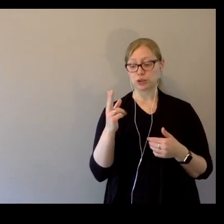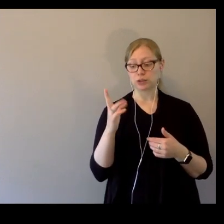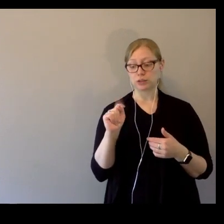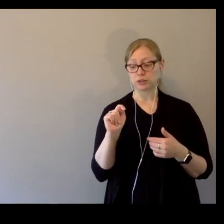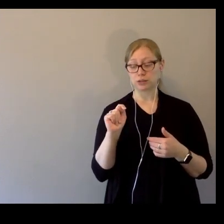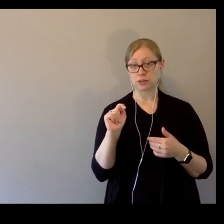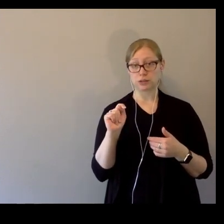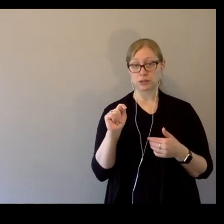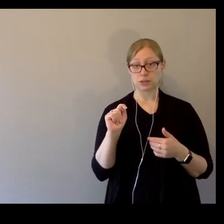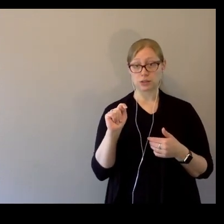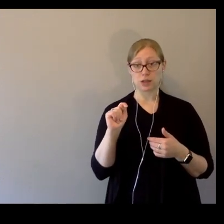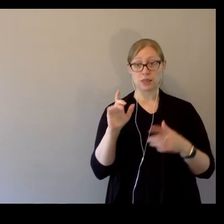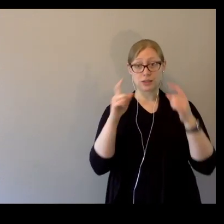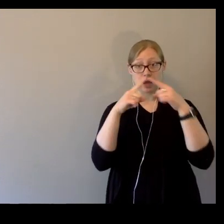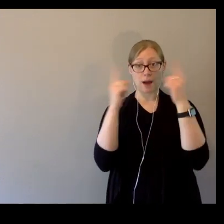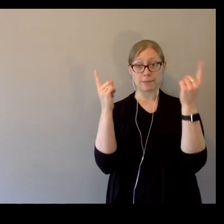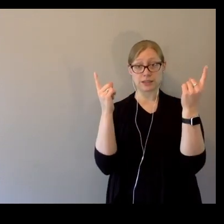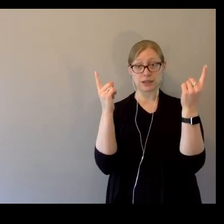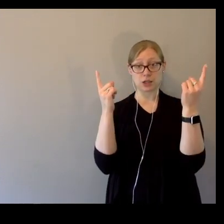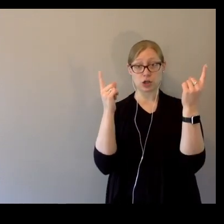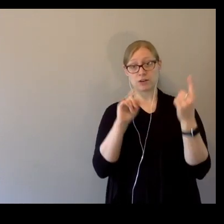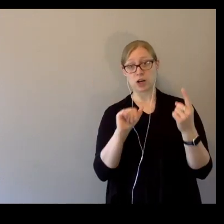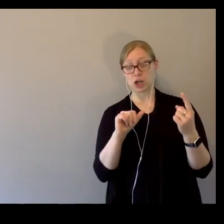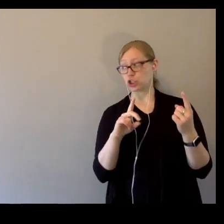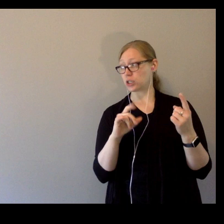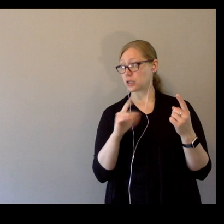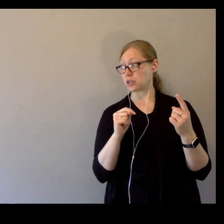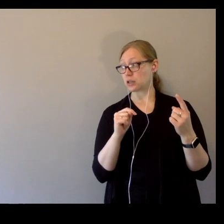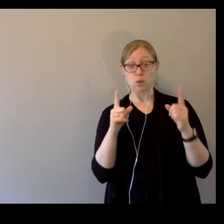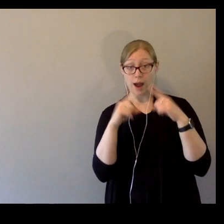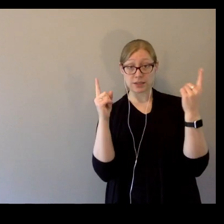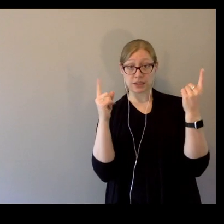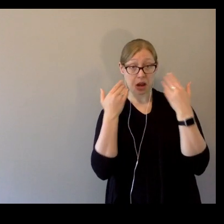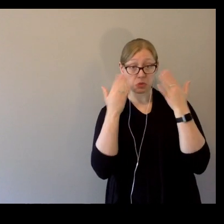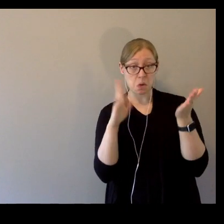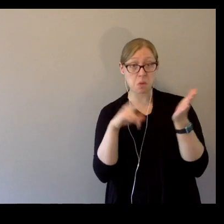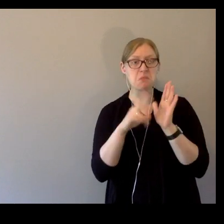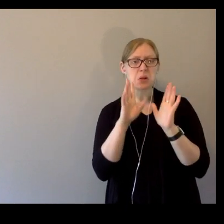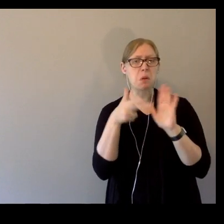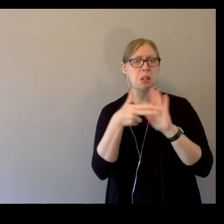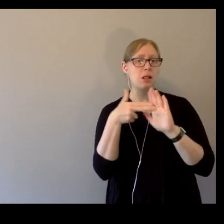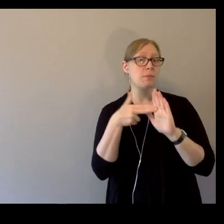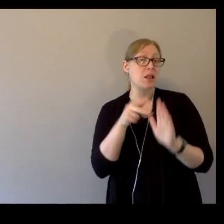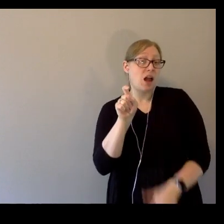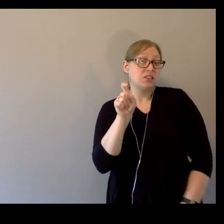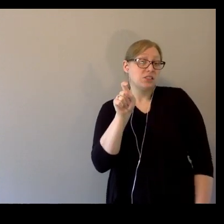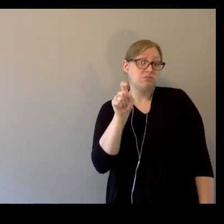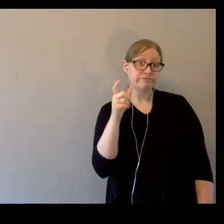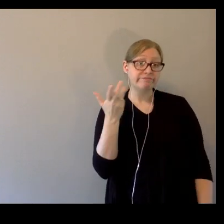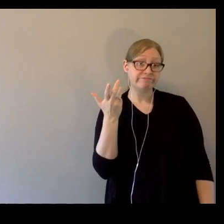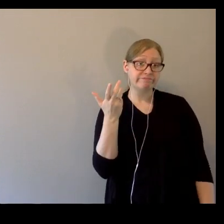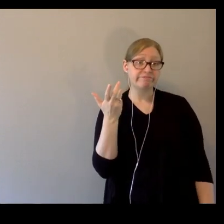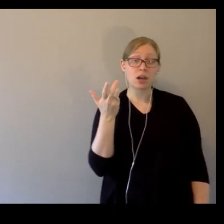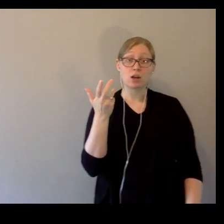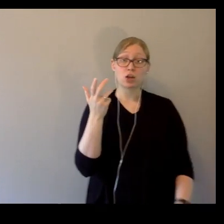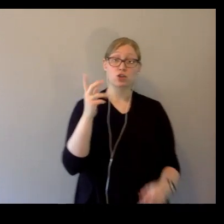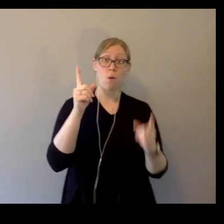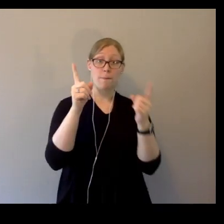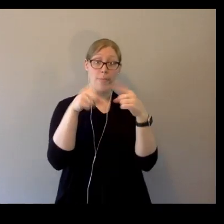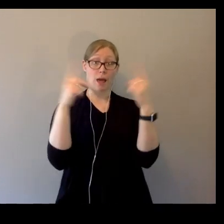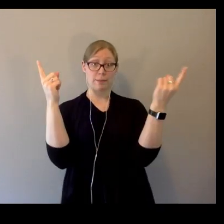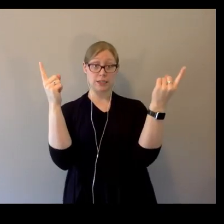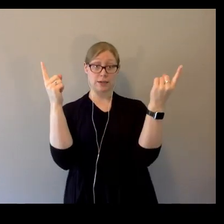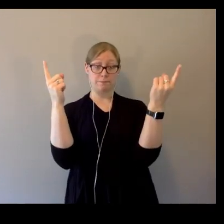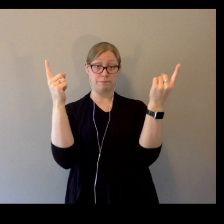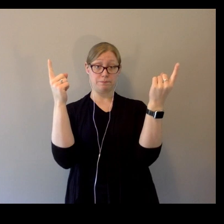So the opposite side I don't know. I'm going to just give this an x. And so the opposite over adjacent